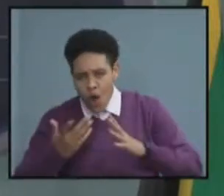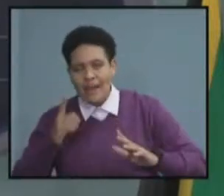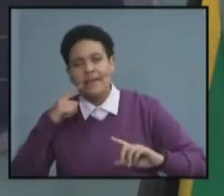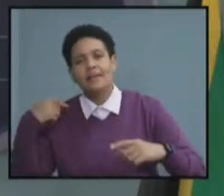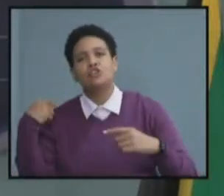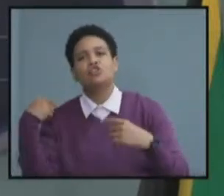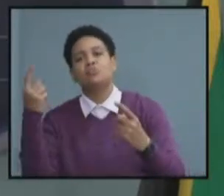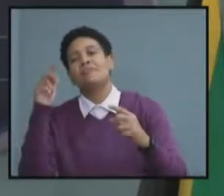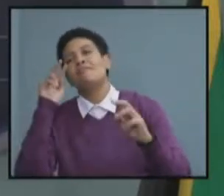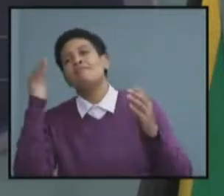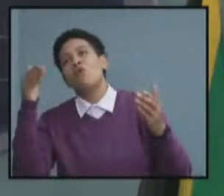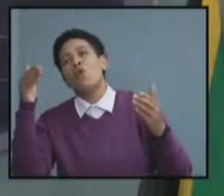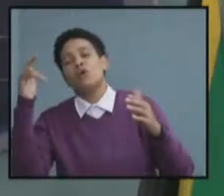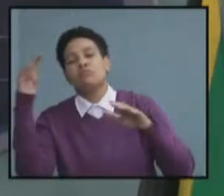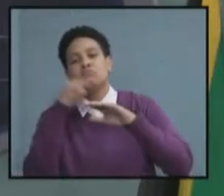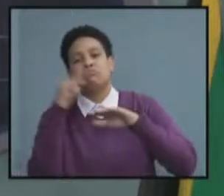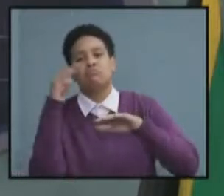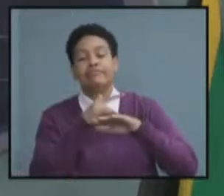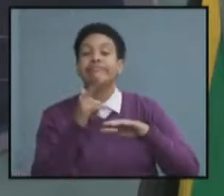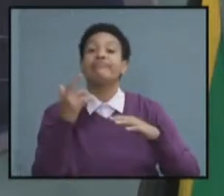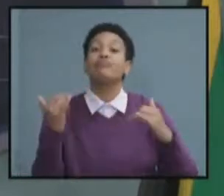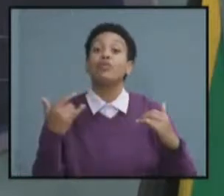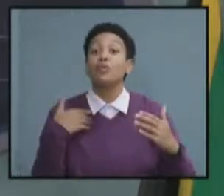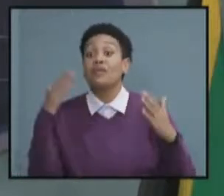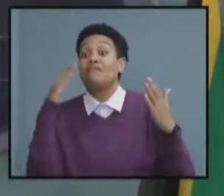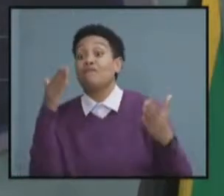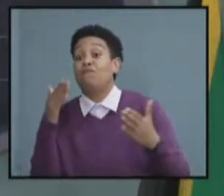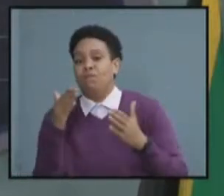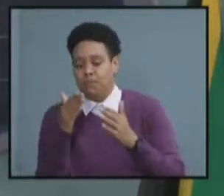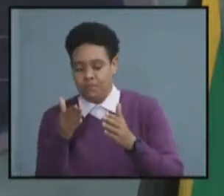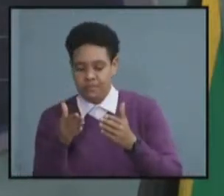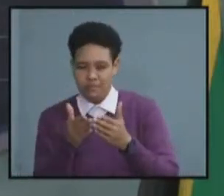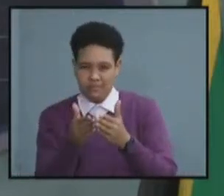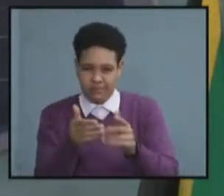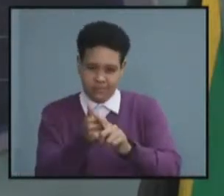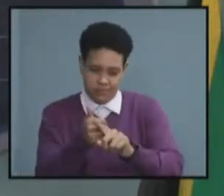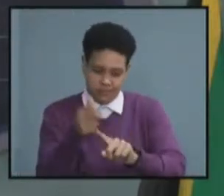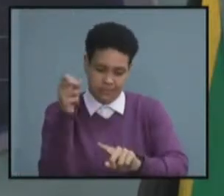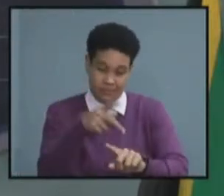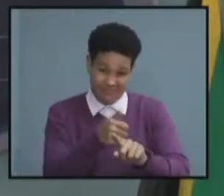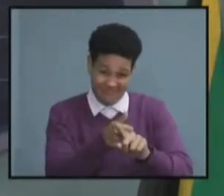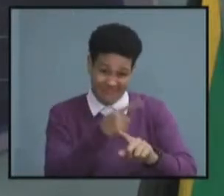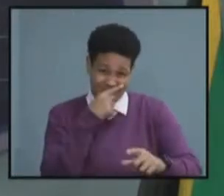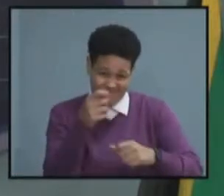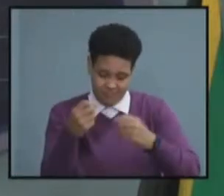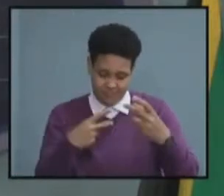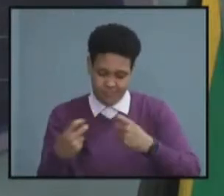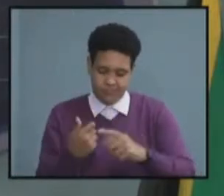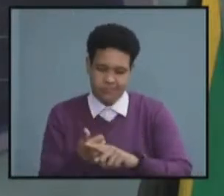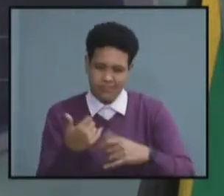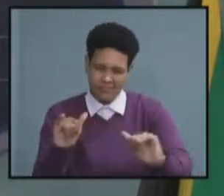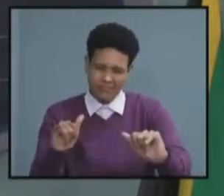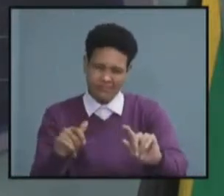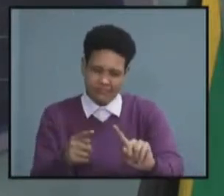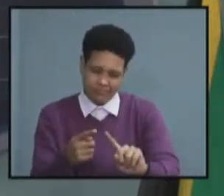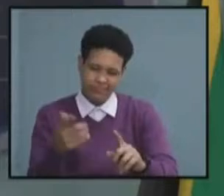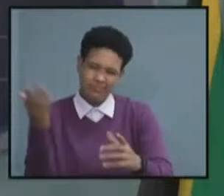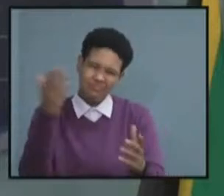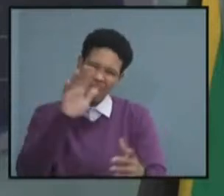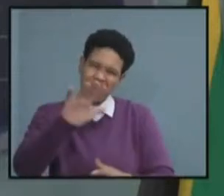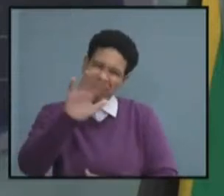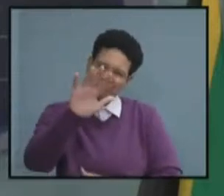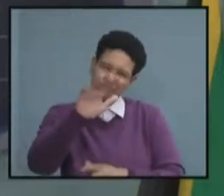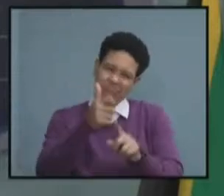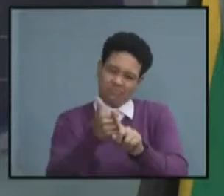are focusing on the ships that have come in to repatriate them, we are still bringing in